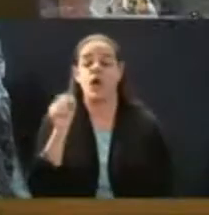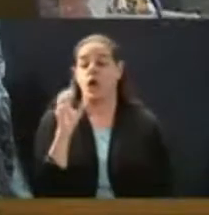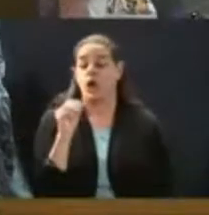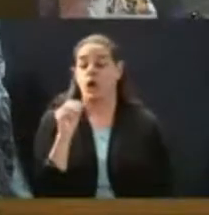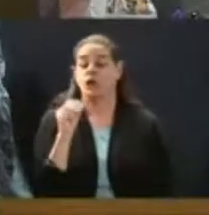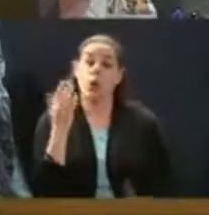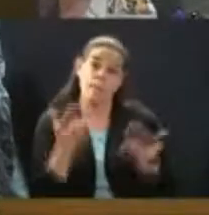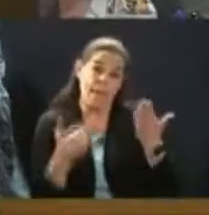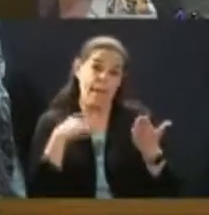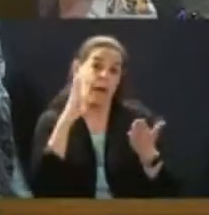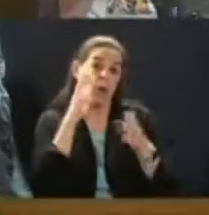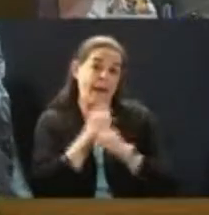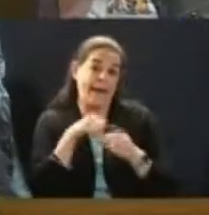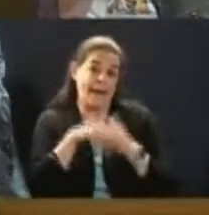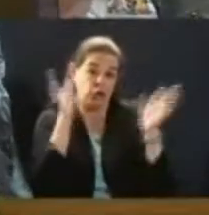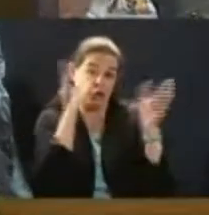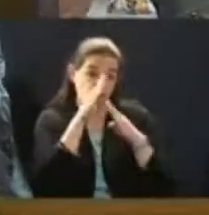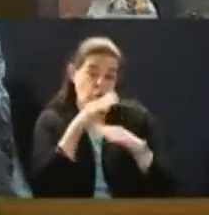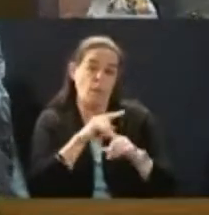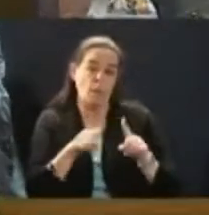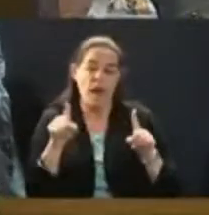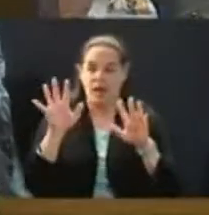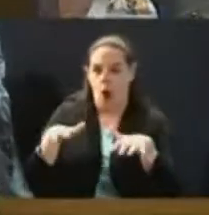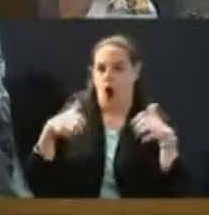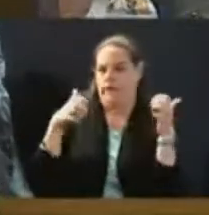have gotten me in trouble, but I do know that